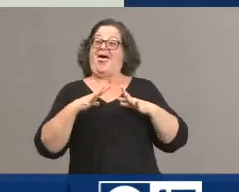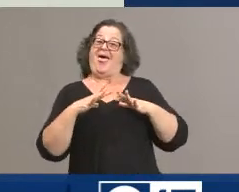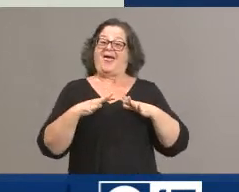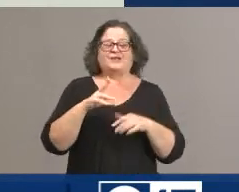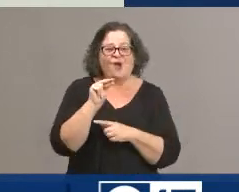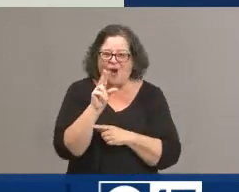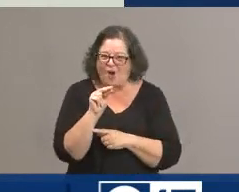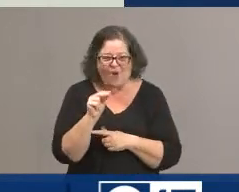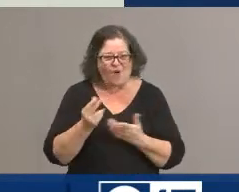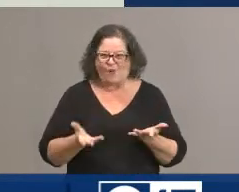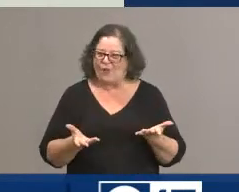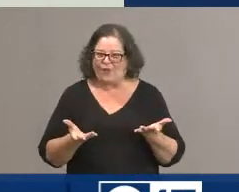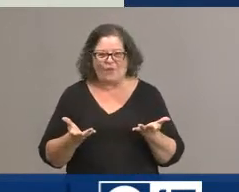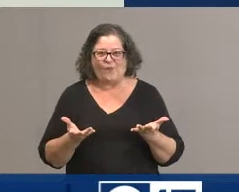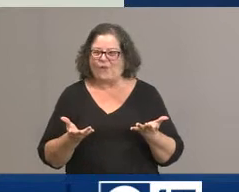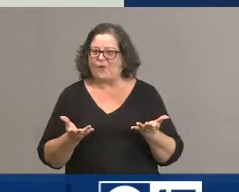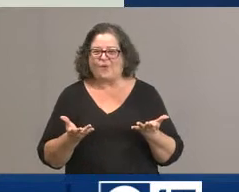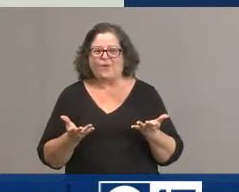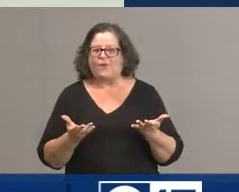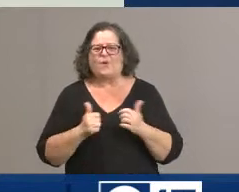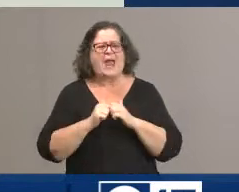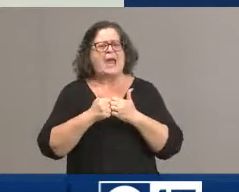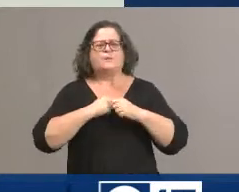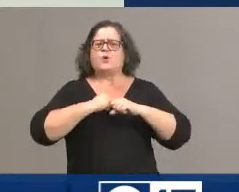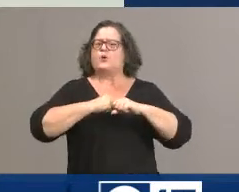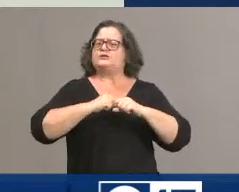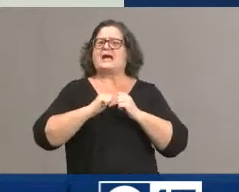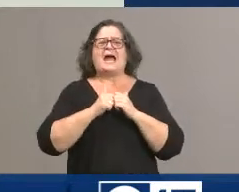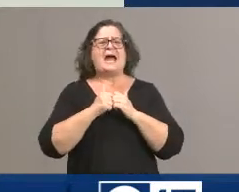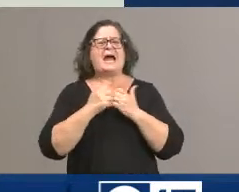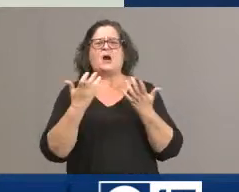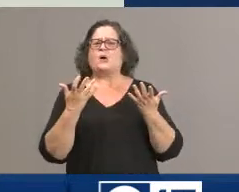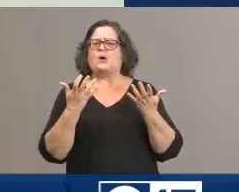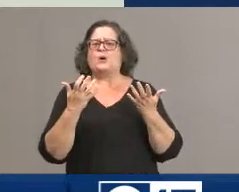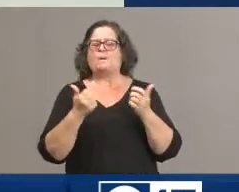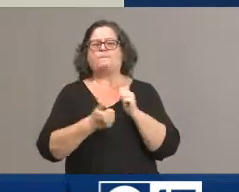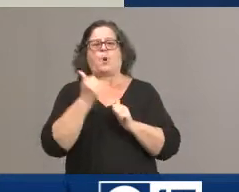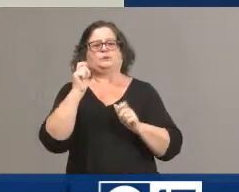most people in our state. Let's make sure it's part of our routine.